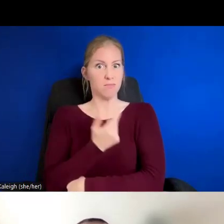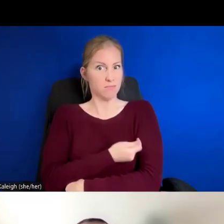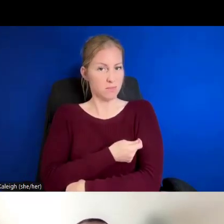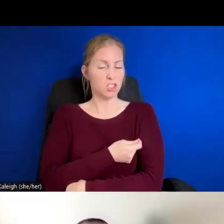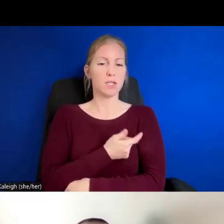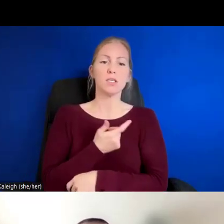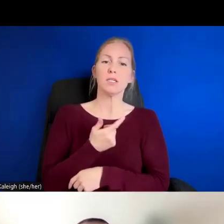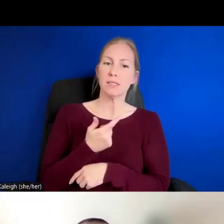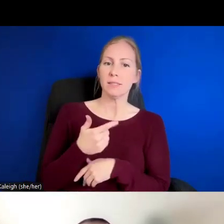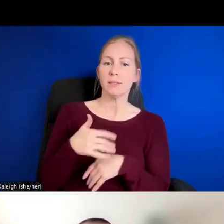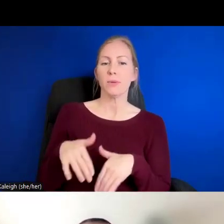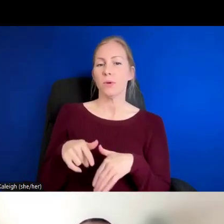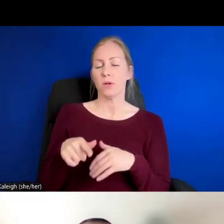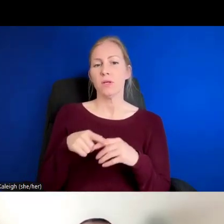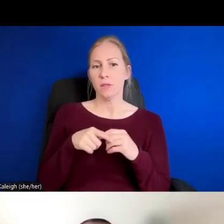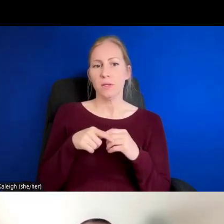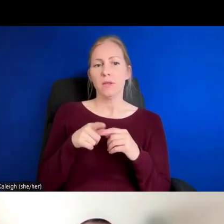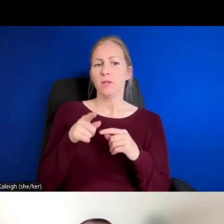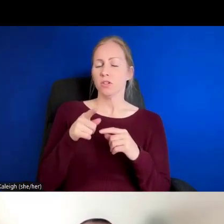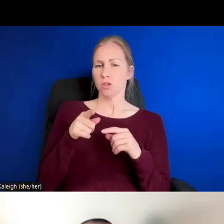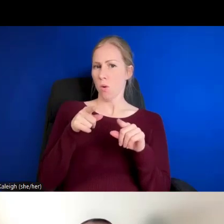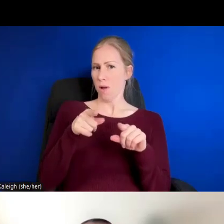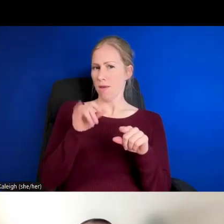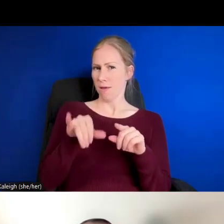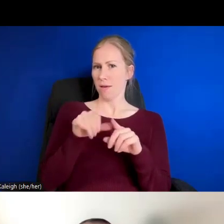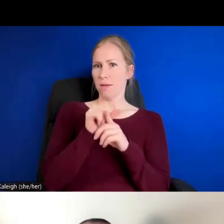both the behavior